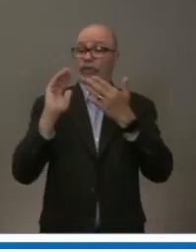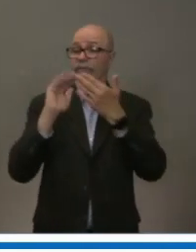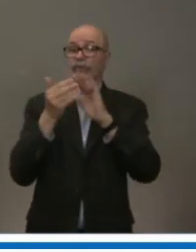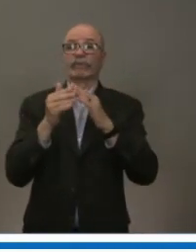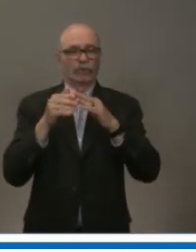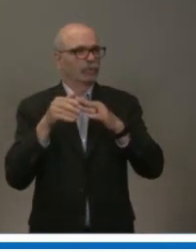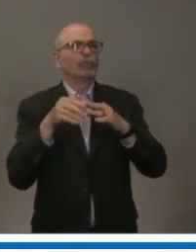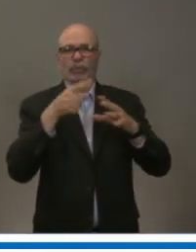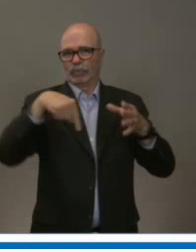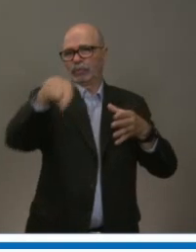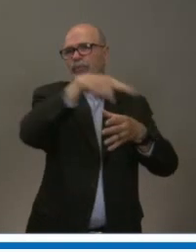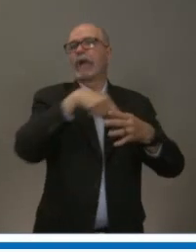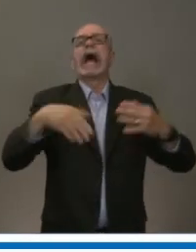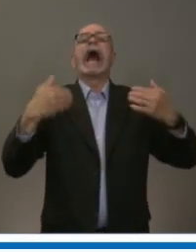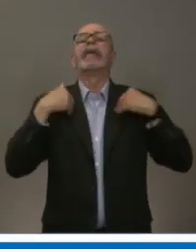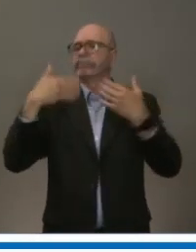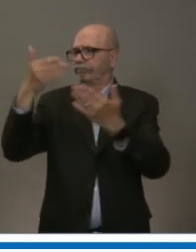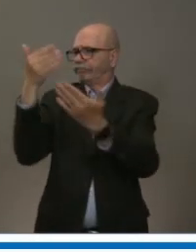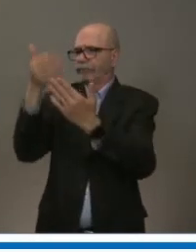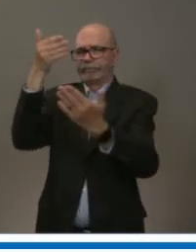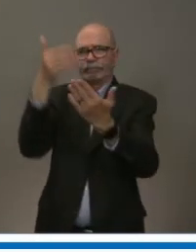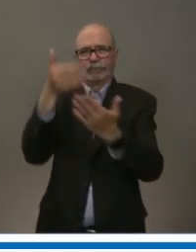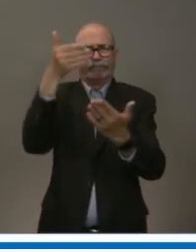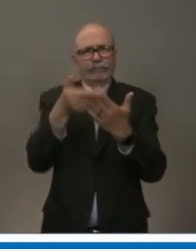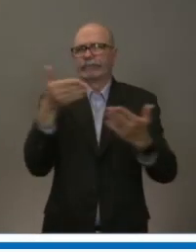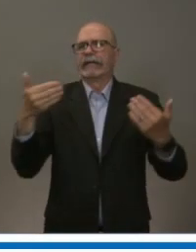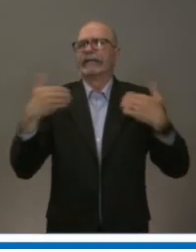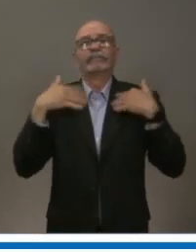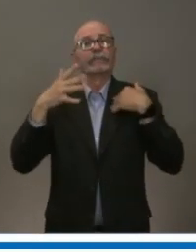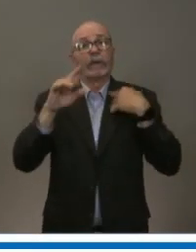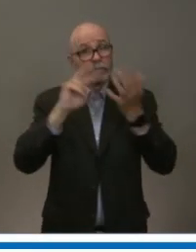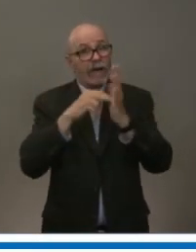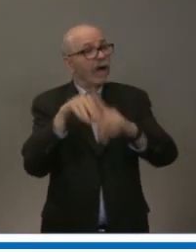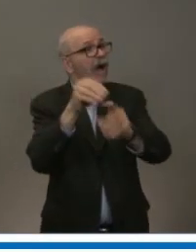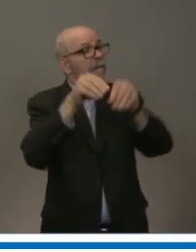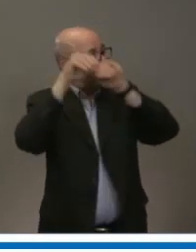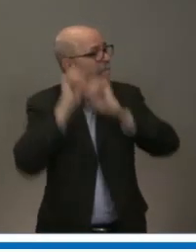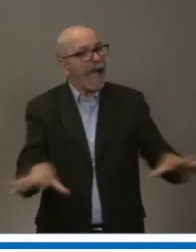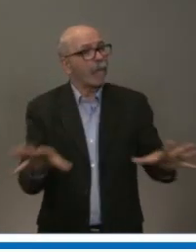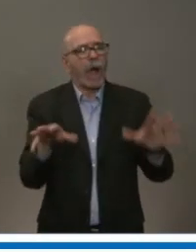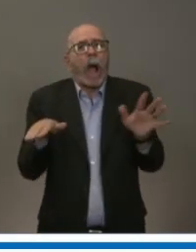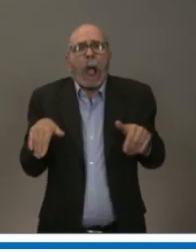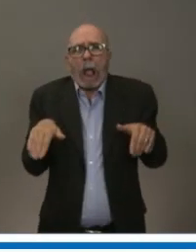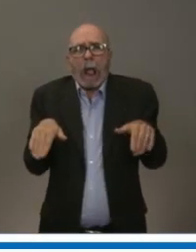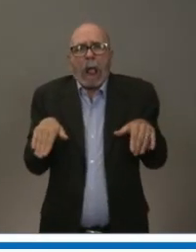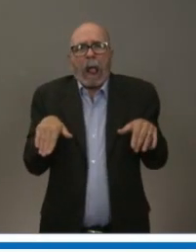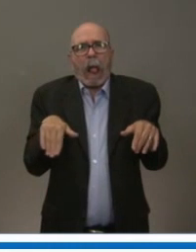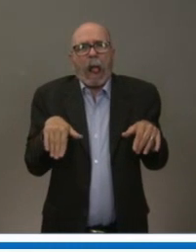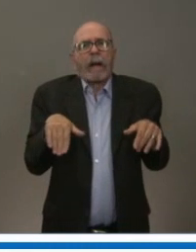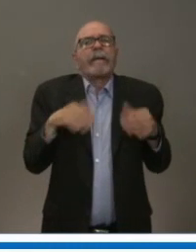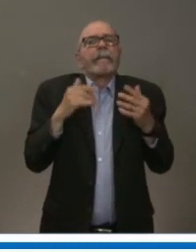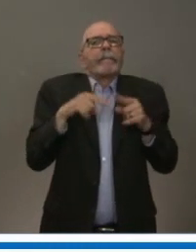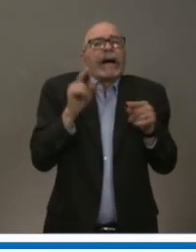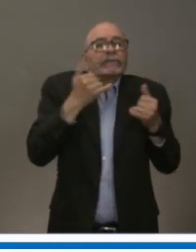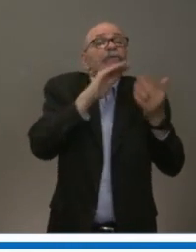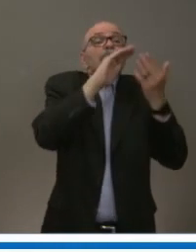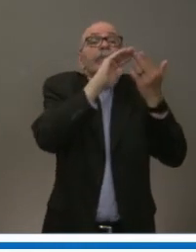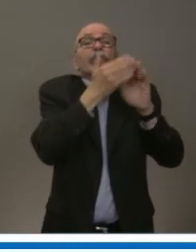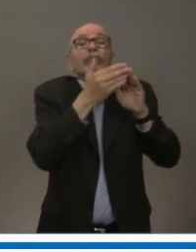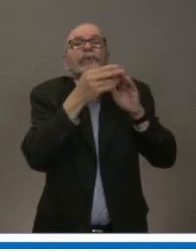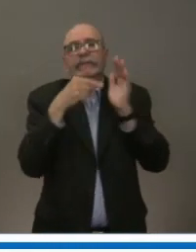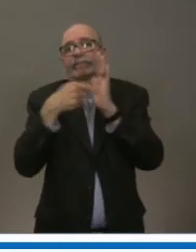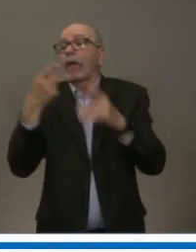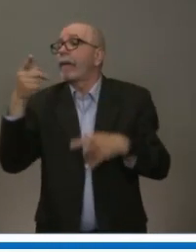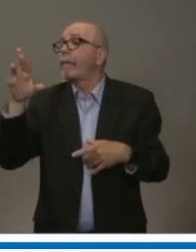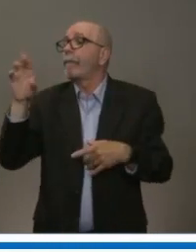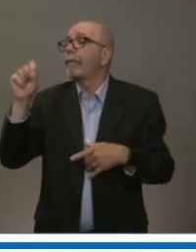that there is not wide community spread, except where the communities in the Prestons and Cherrybrook that we talked about yesterday.